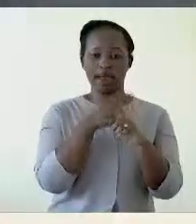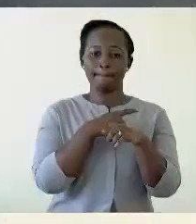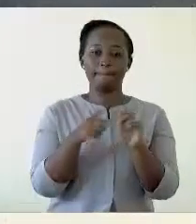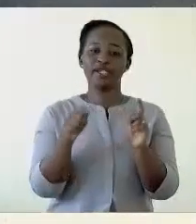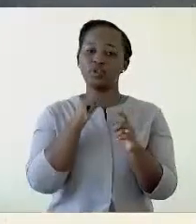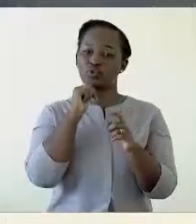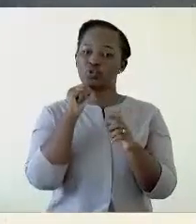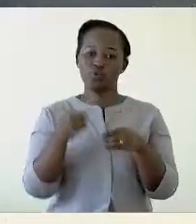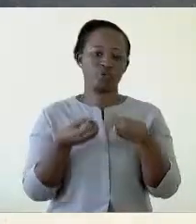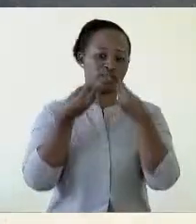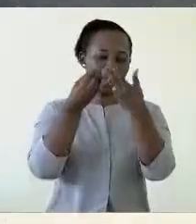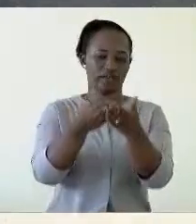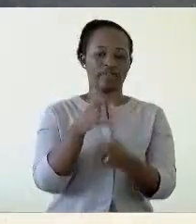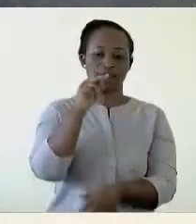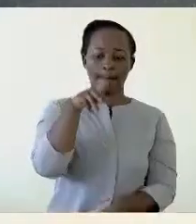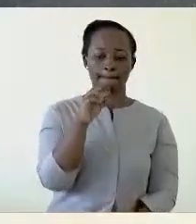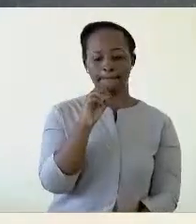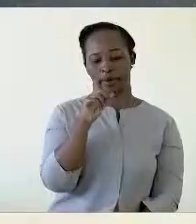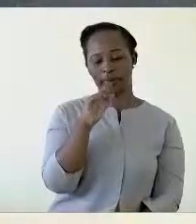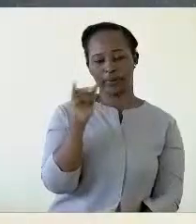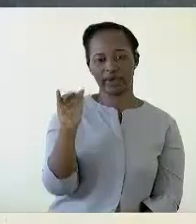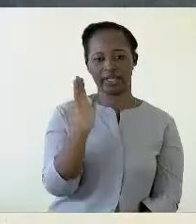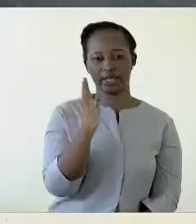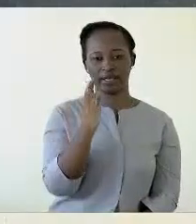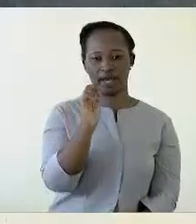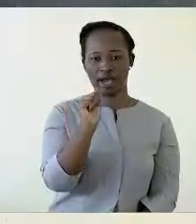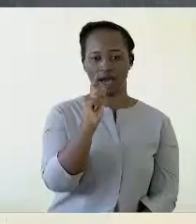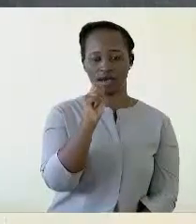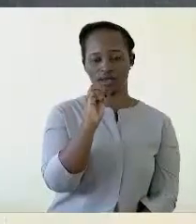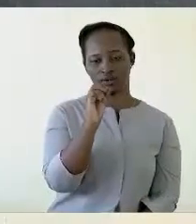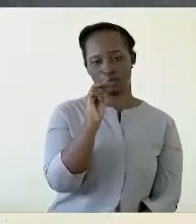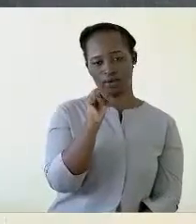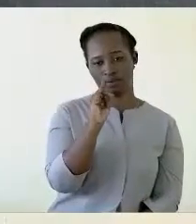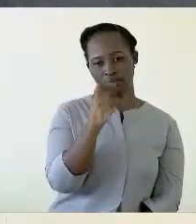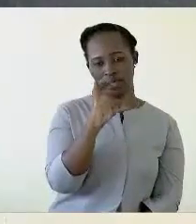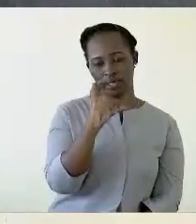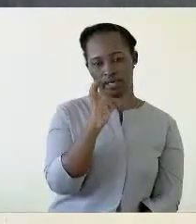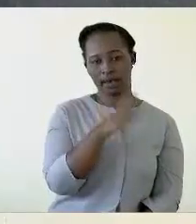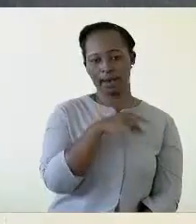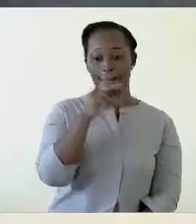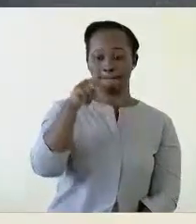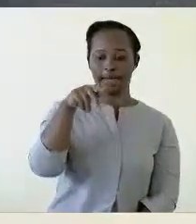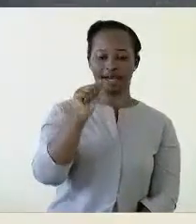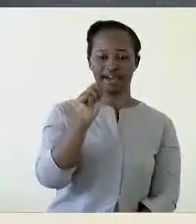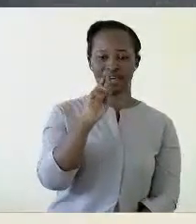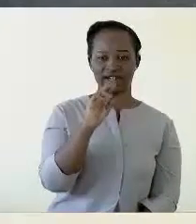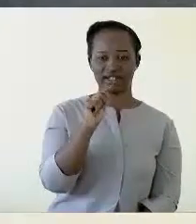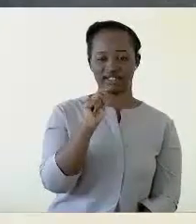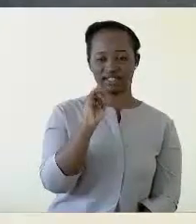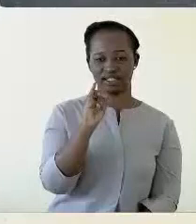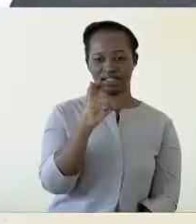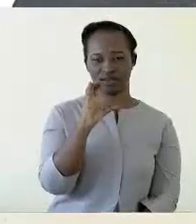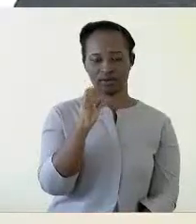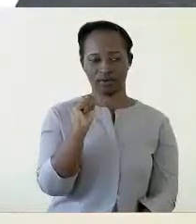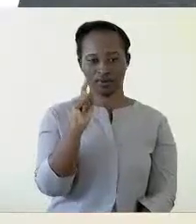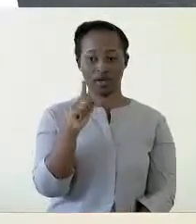a polyatomic particle. We call those ones ions. And to differentiate it